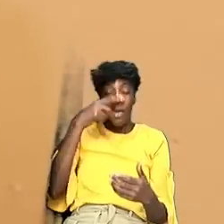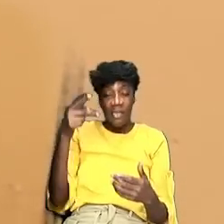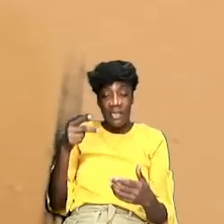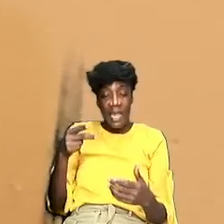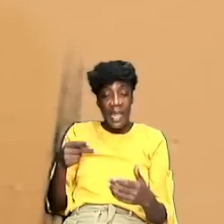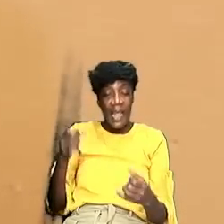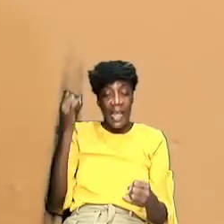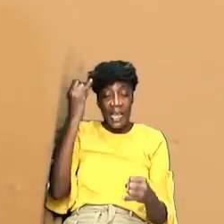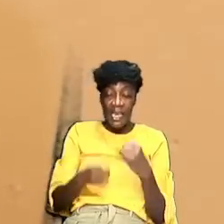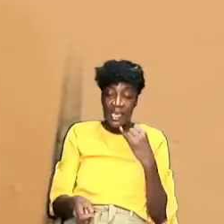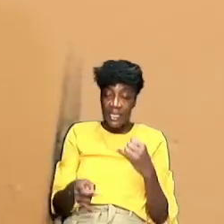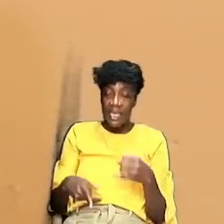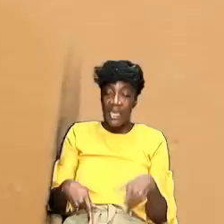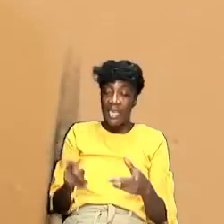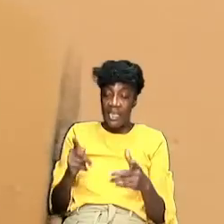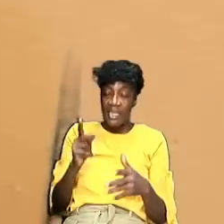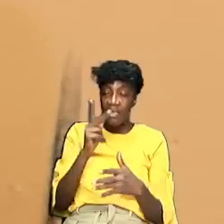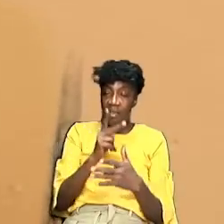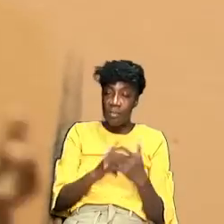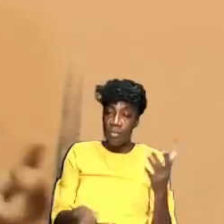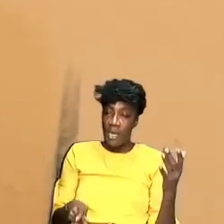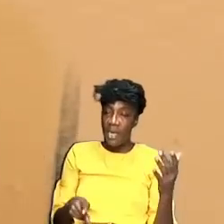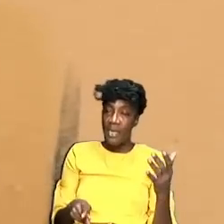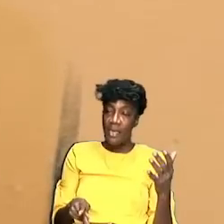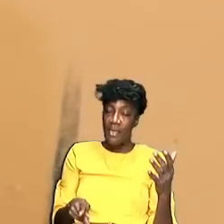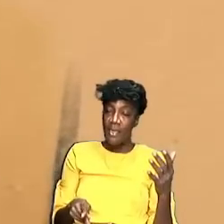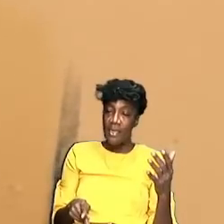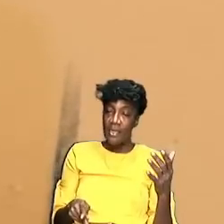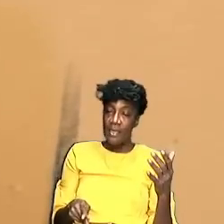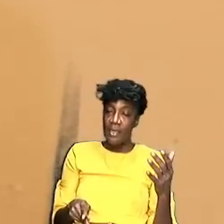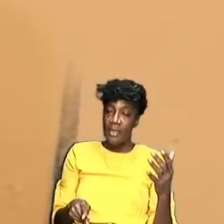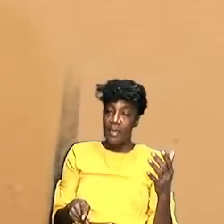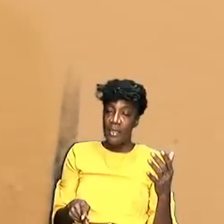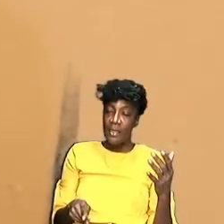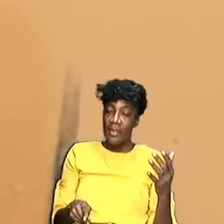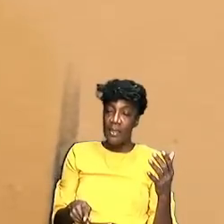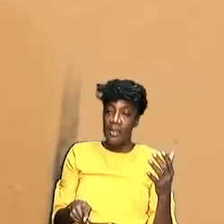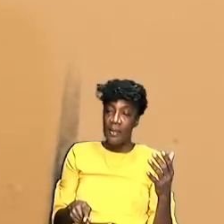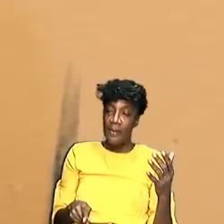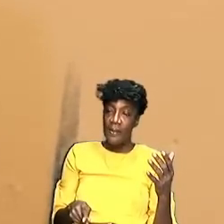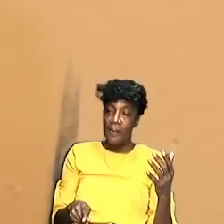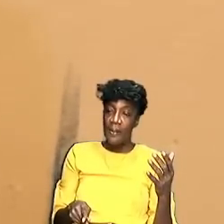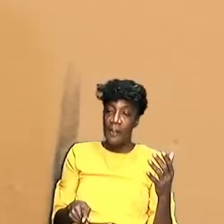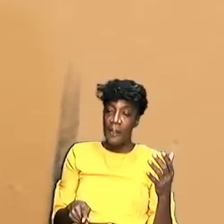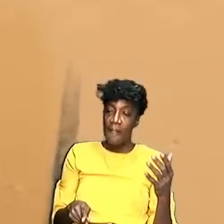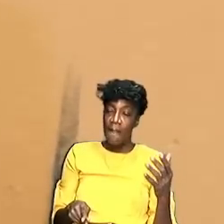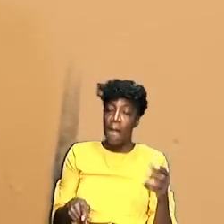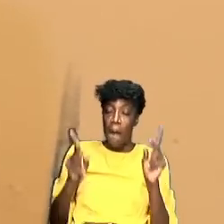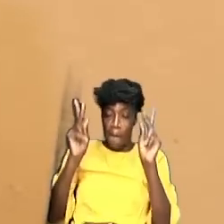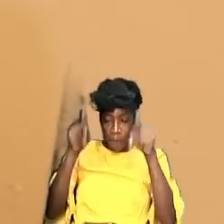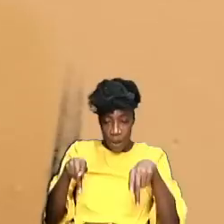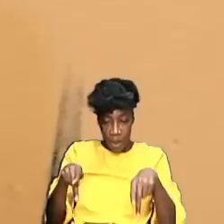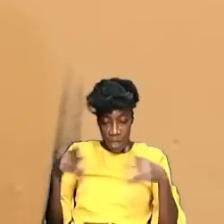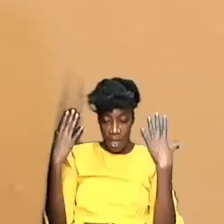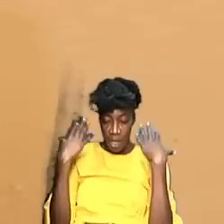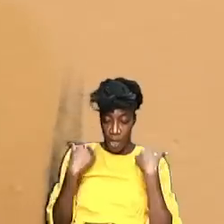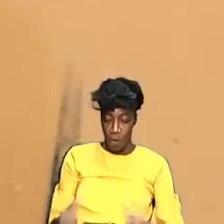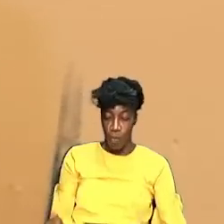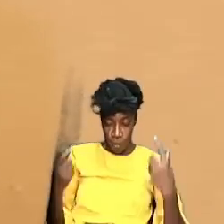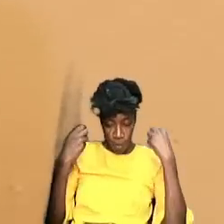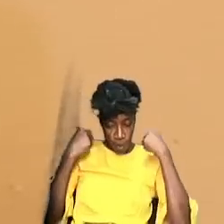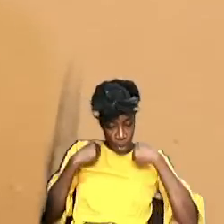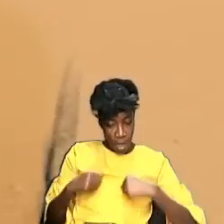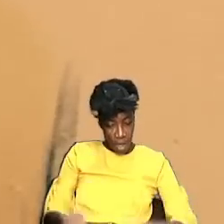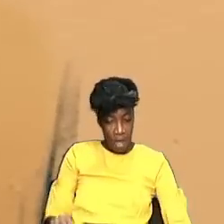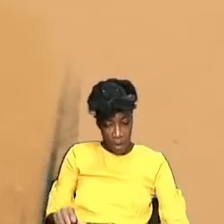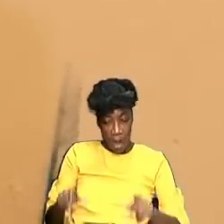this part, this is very important. He couldn't start the letter without mentioning that. We need to put on the whole armor of God. We need to put